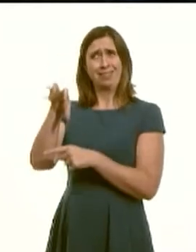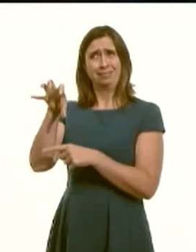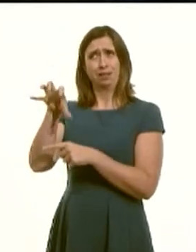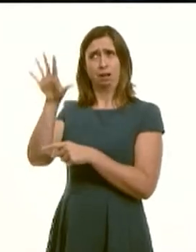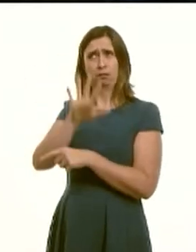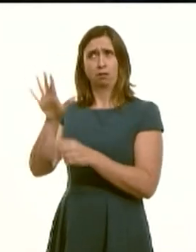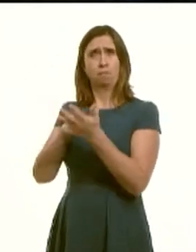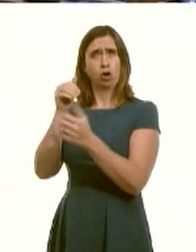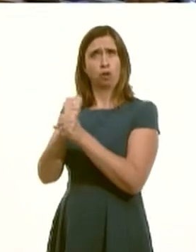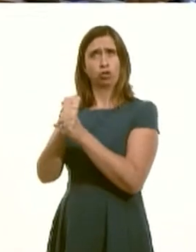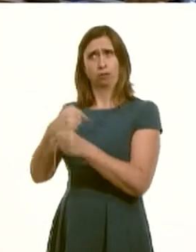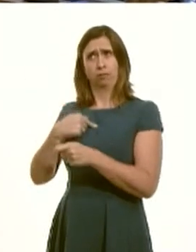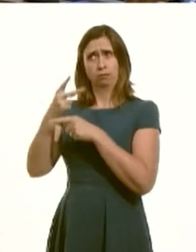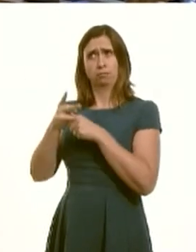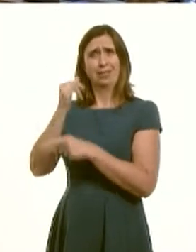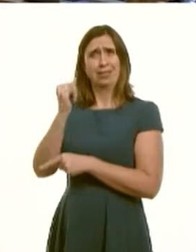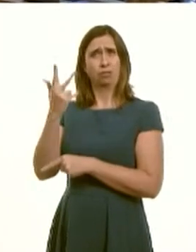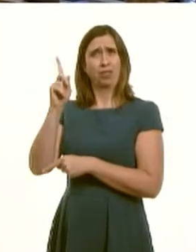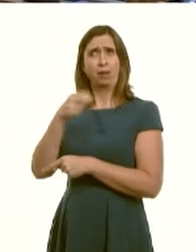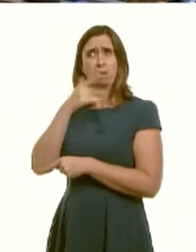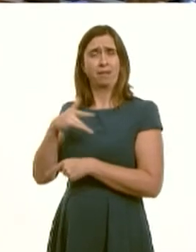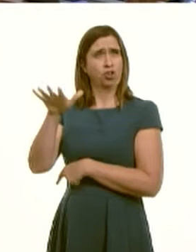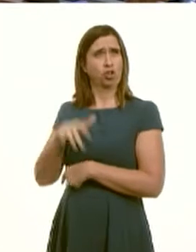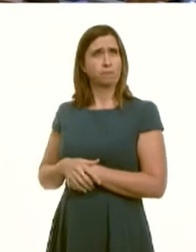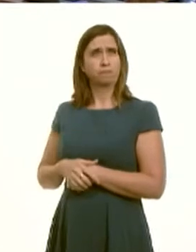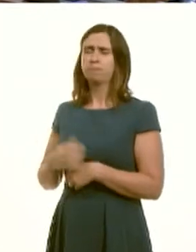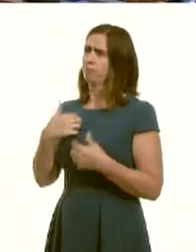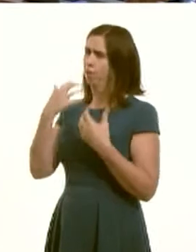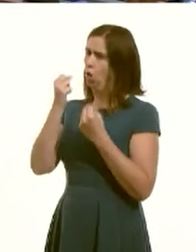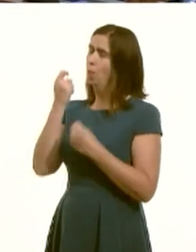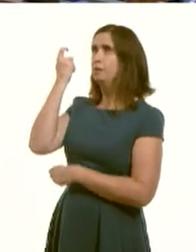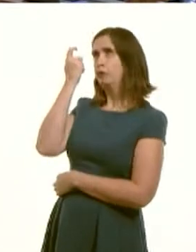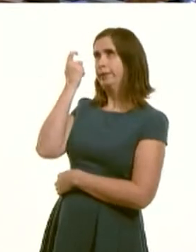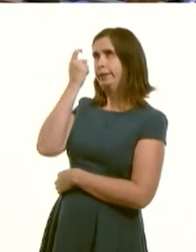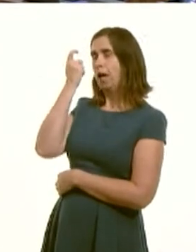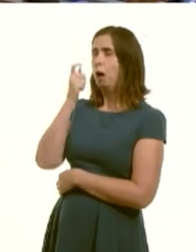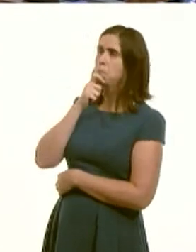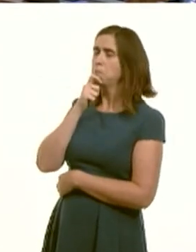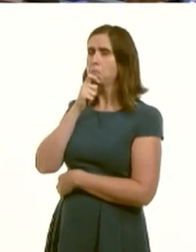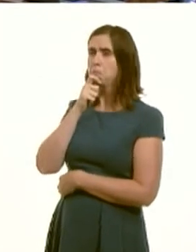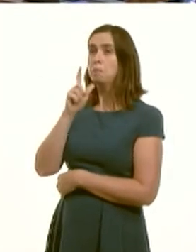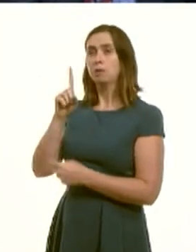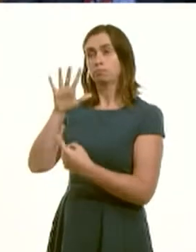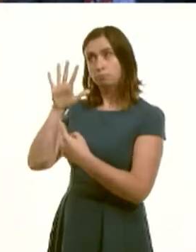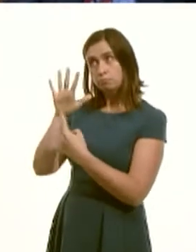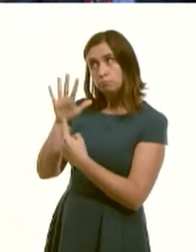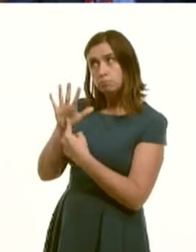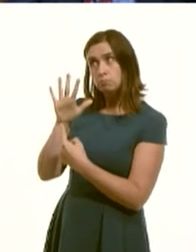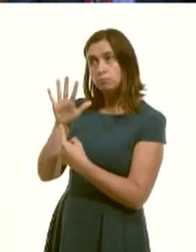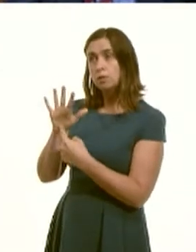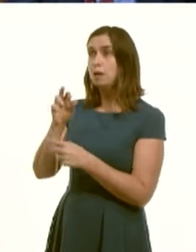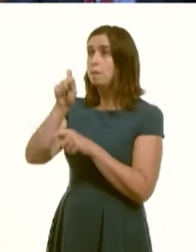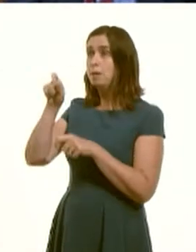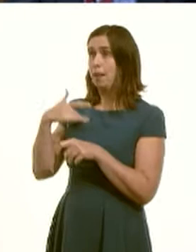63,000 people living in my constituency? Well, we always give consideration to such things, but of course what is absolutely crucial is your constituents